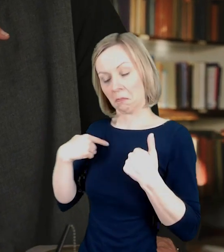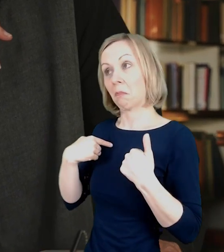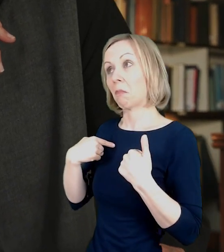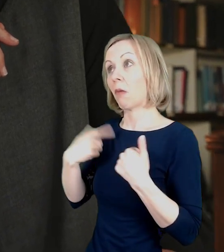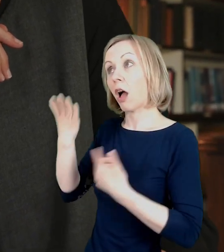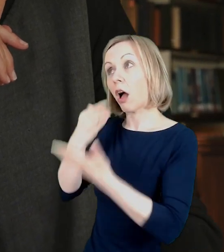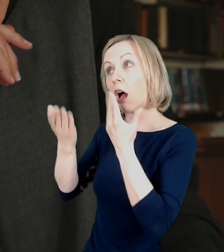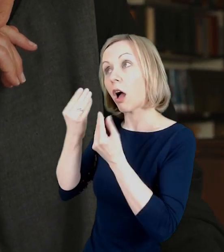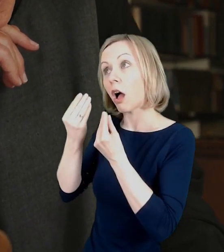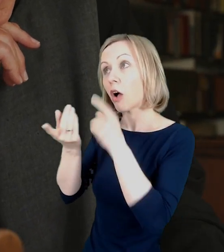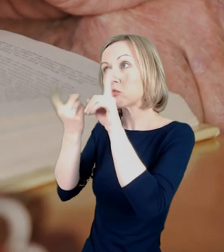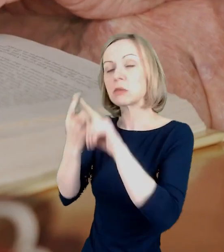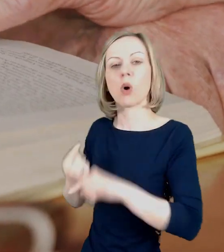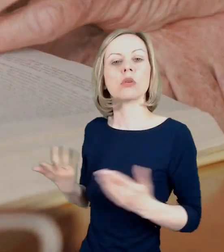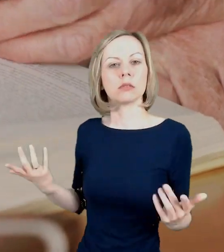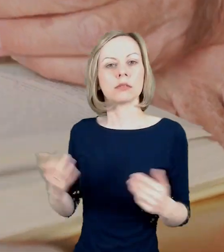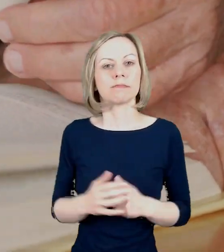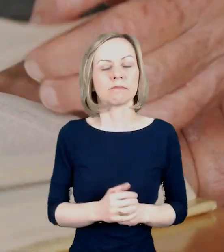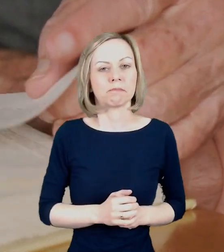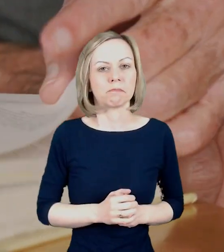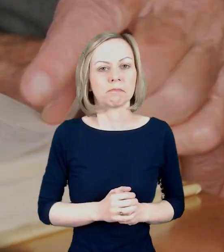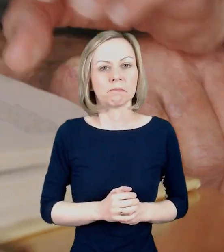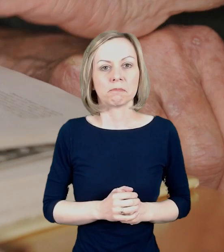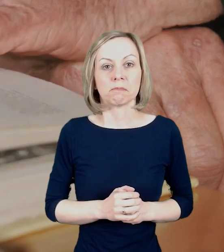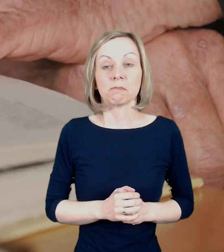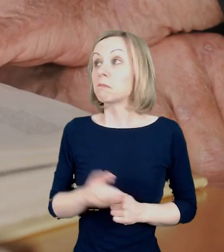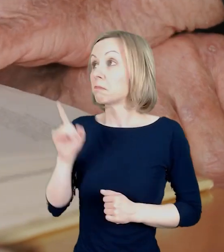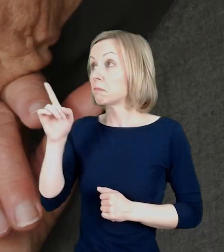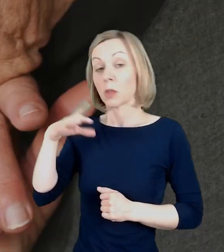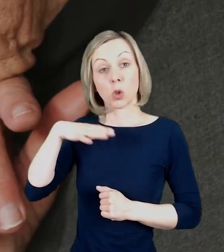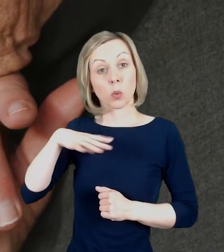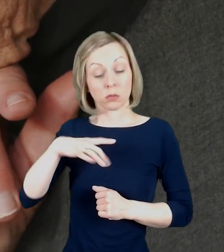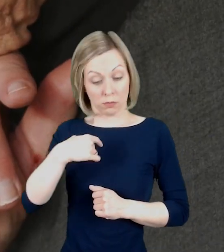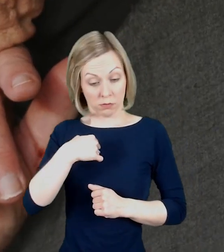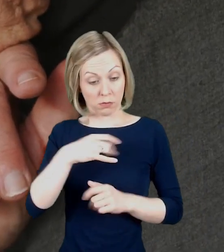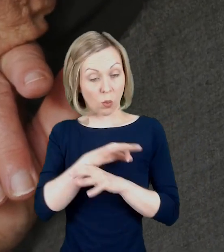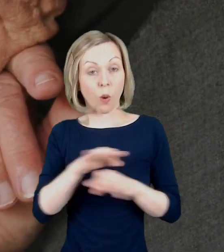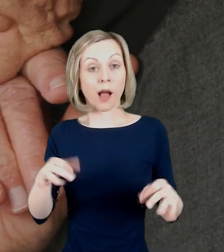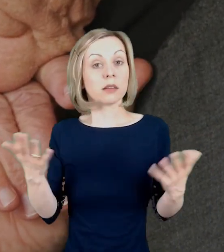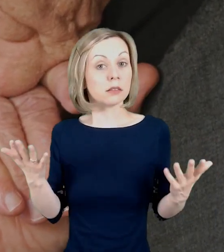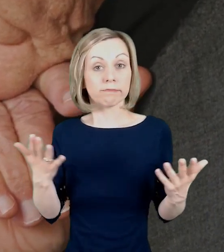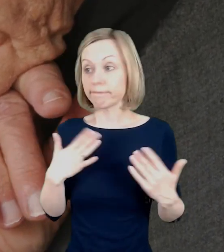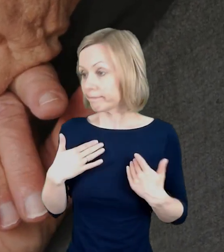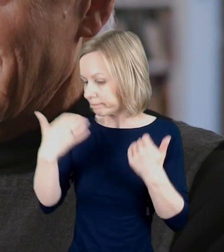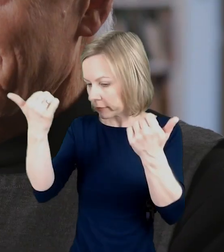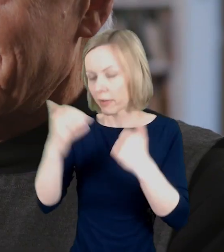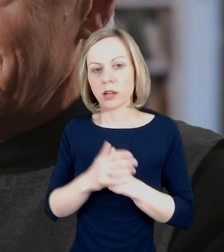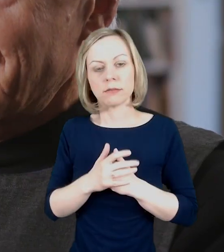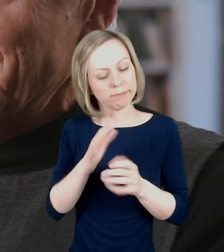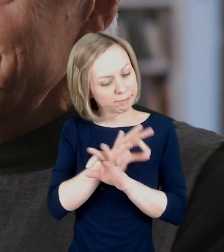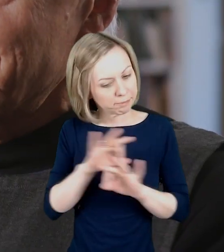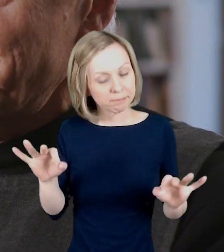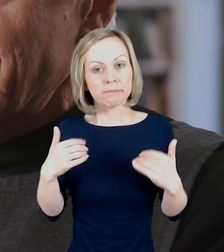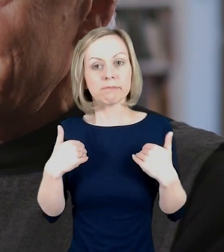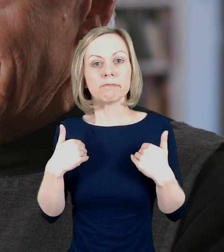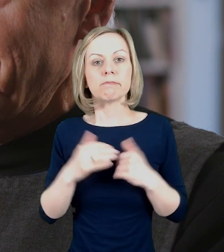responding to that. And if God wants me to sit there and be quiet, well, that's fine. I'm